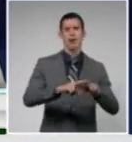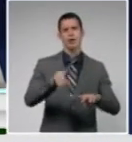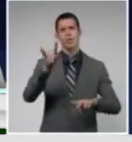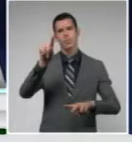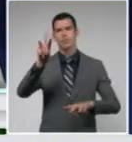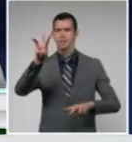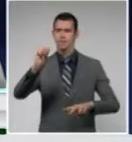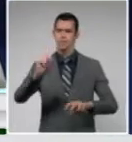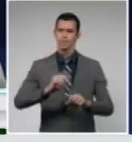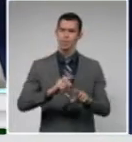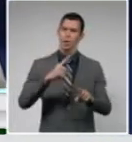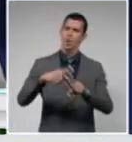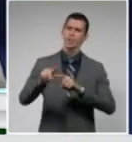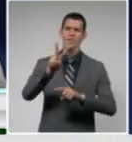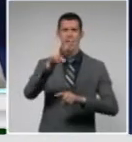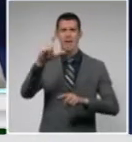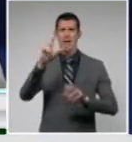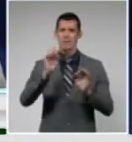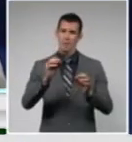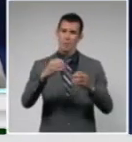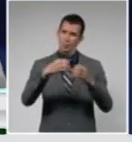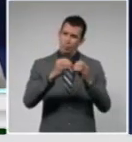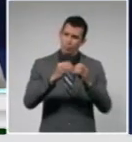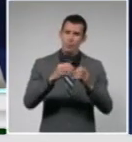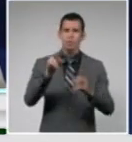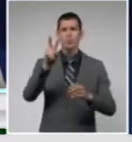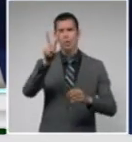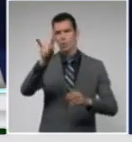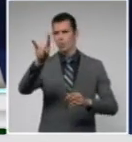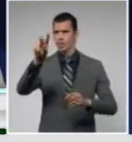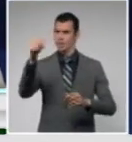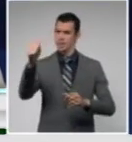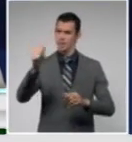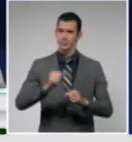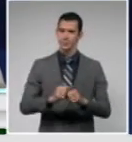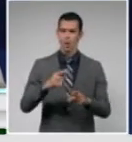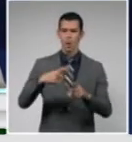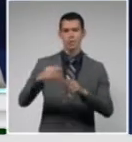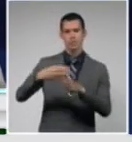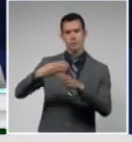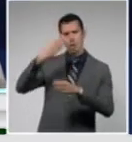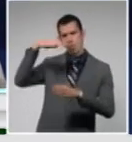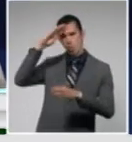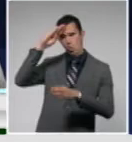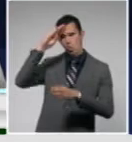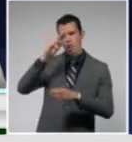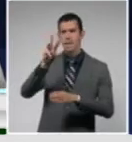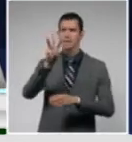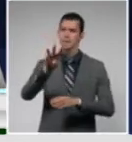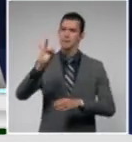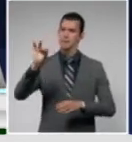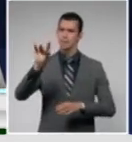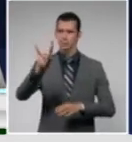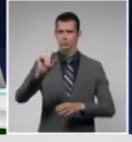386 in the Civil Defense Laboratories, 308 in the Fructuoso Rodriguez Hospital,